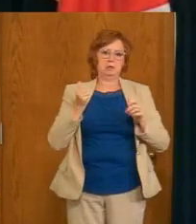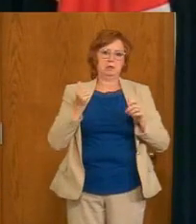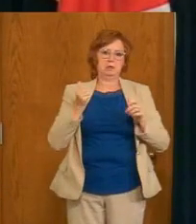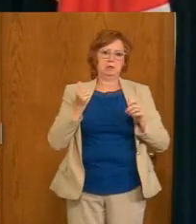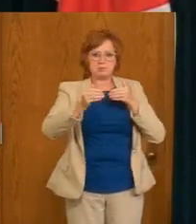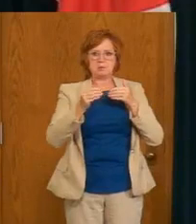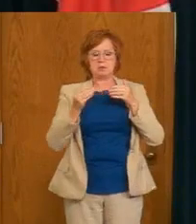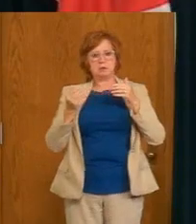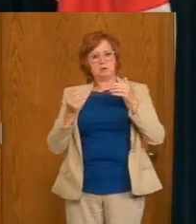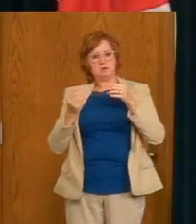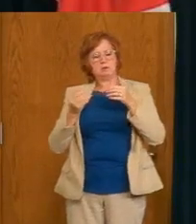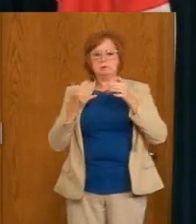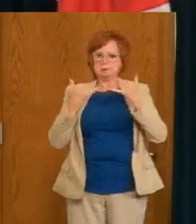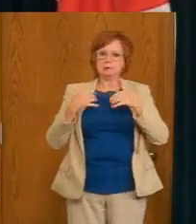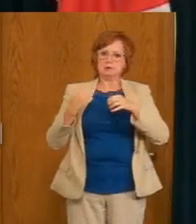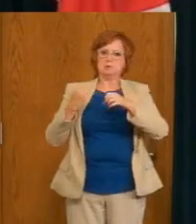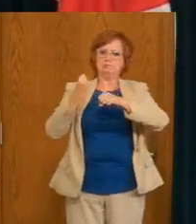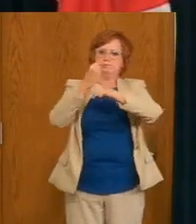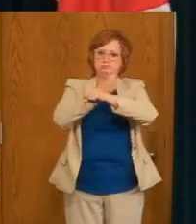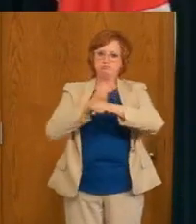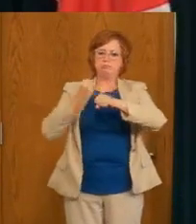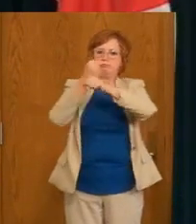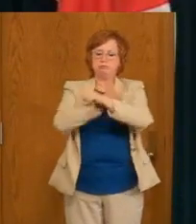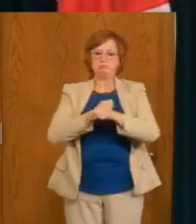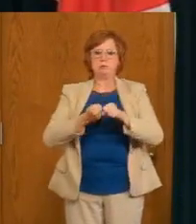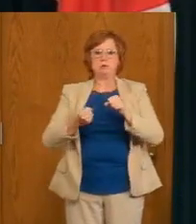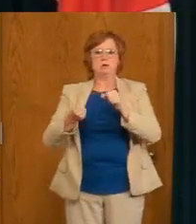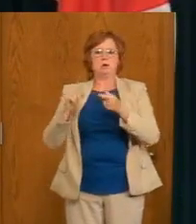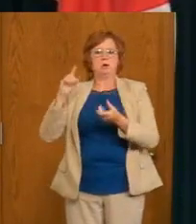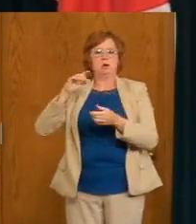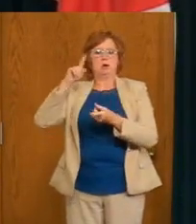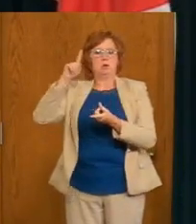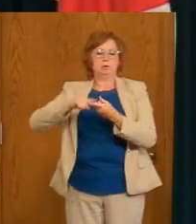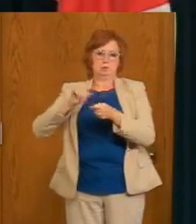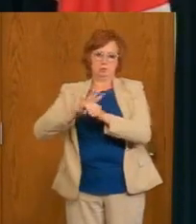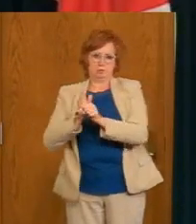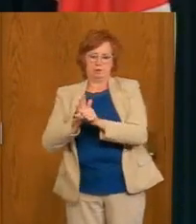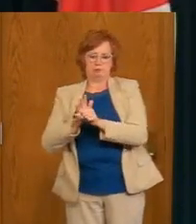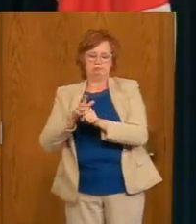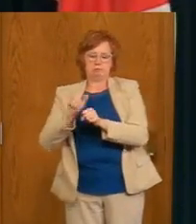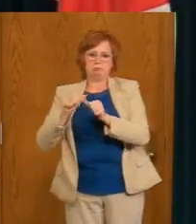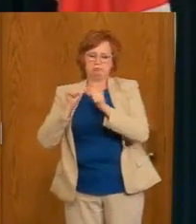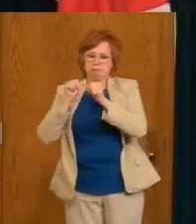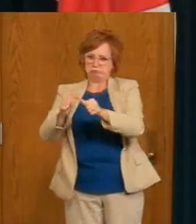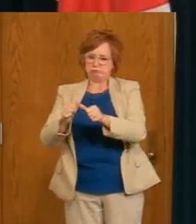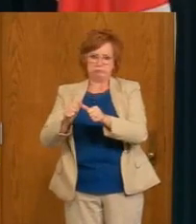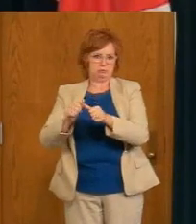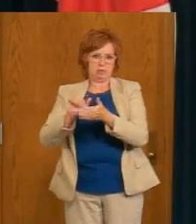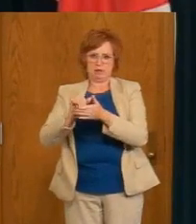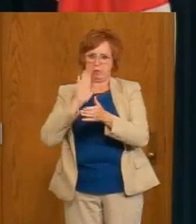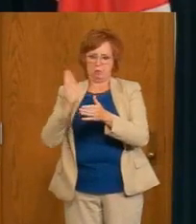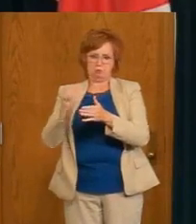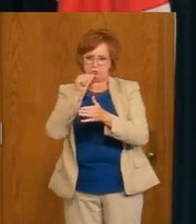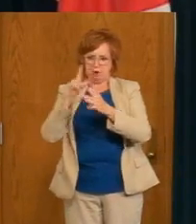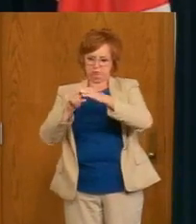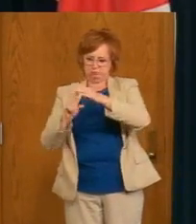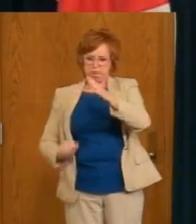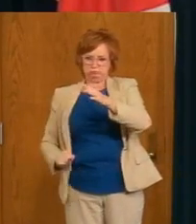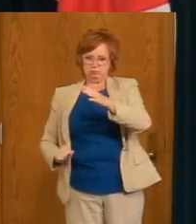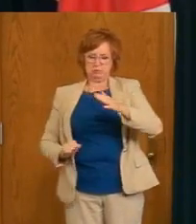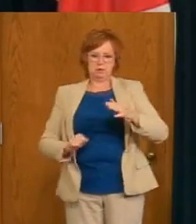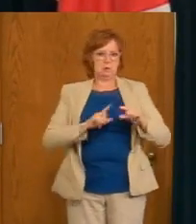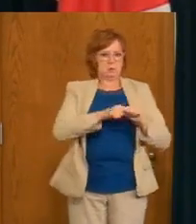continue, but it will shift into a new and somewhat different phase. Instead of trying to control the COVID infection rate